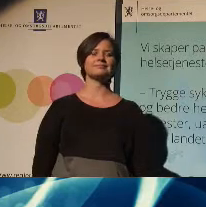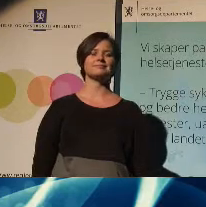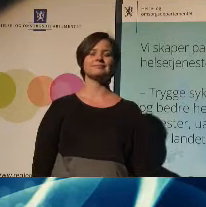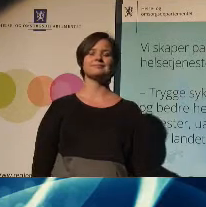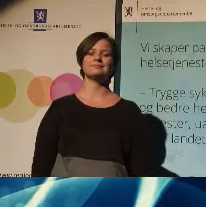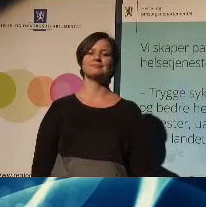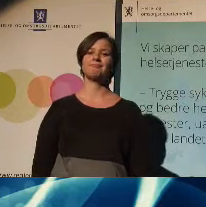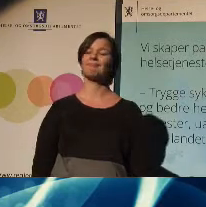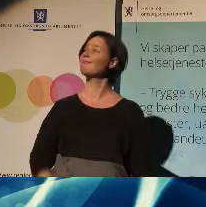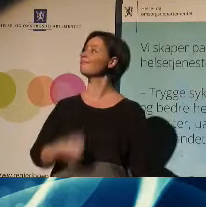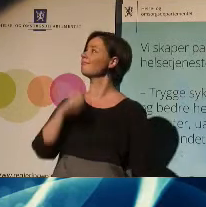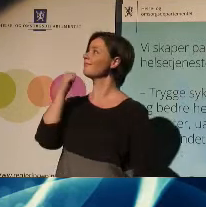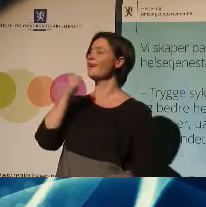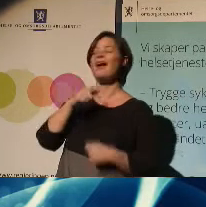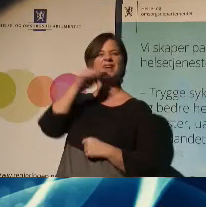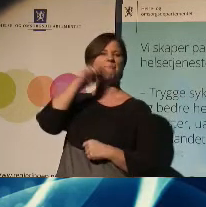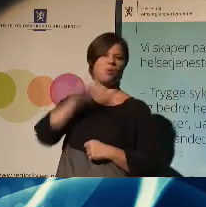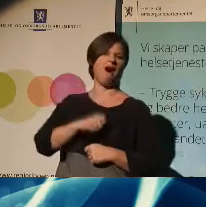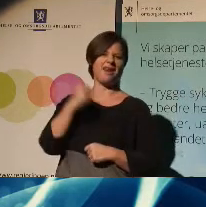It's from Bulgaria.